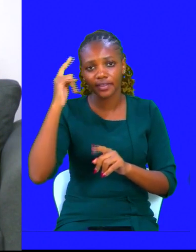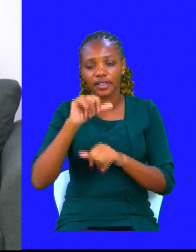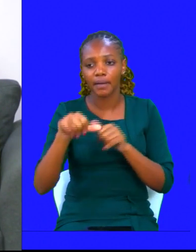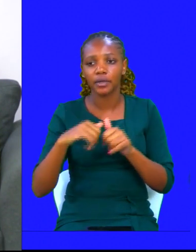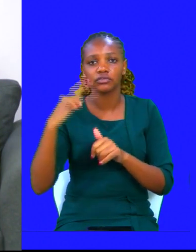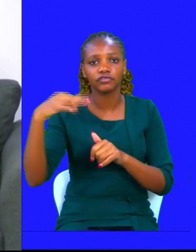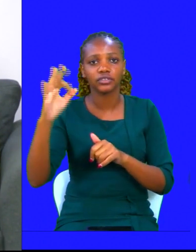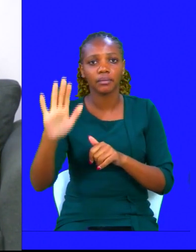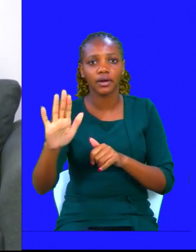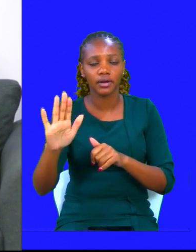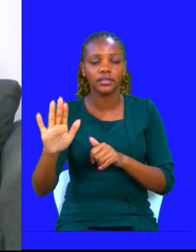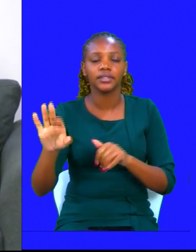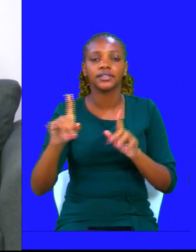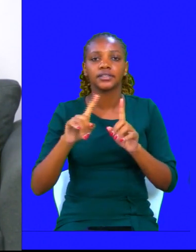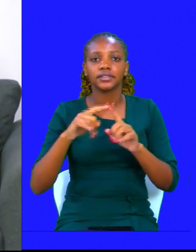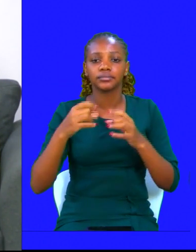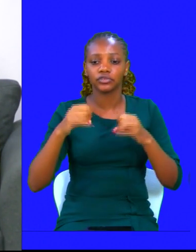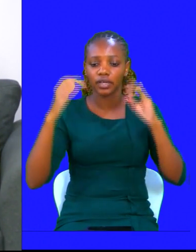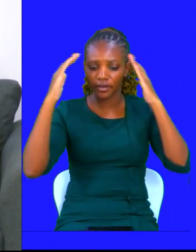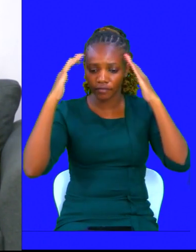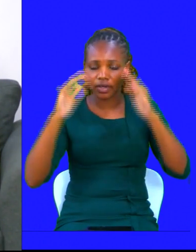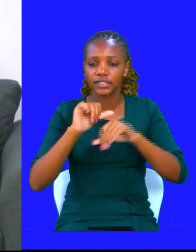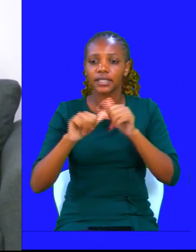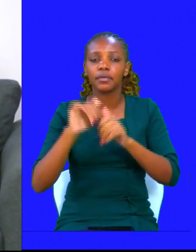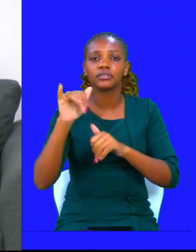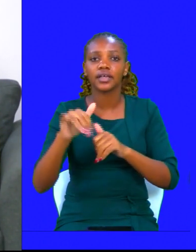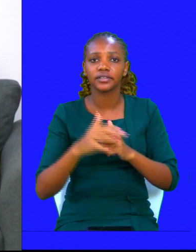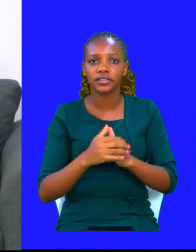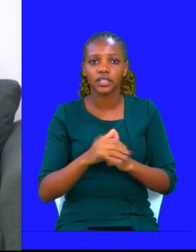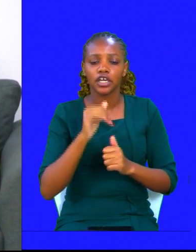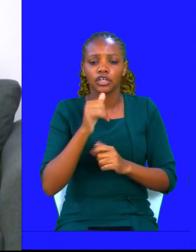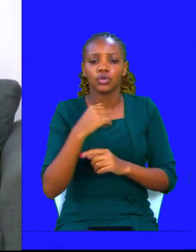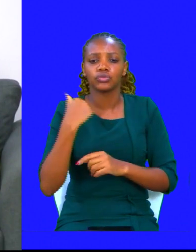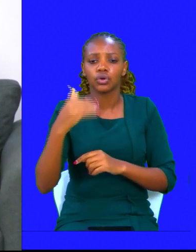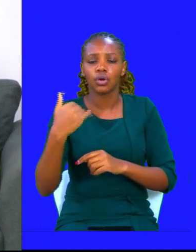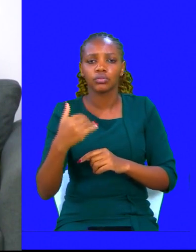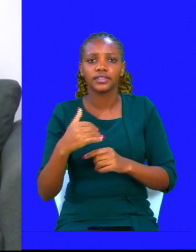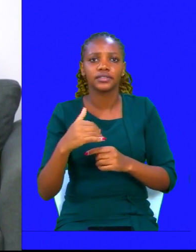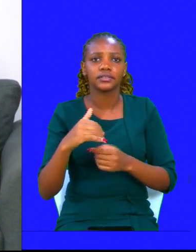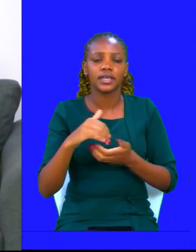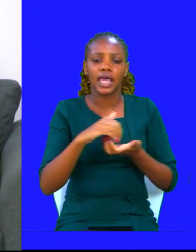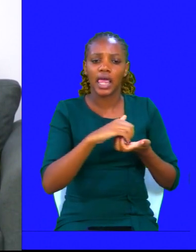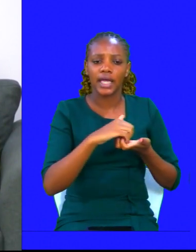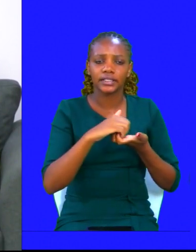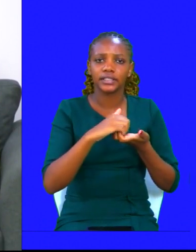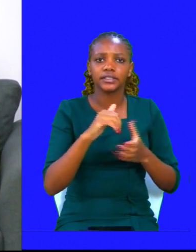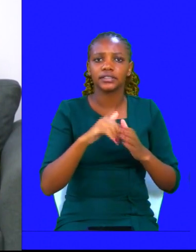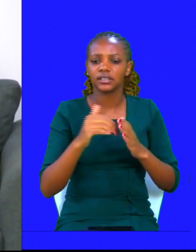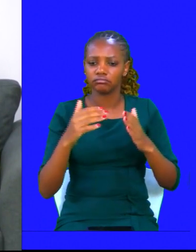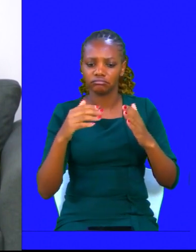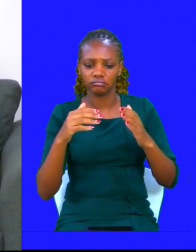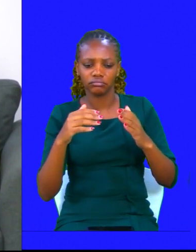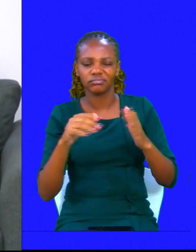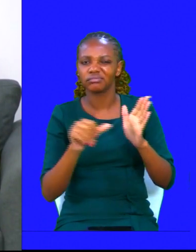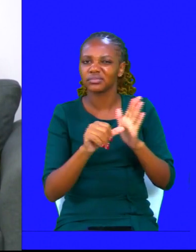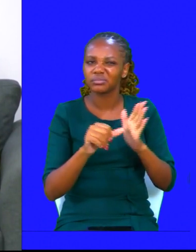have, and try and focus on that rather than engaging in things because you're seeing them in the society, you're seeing them on